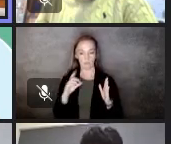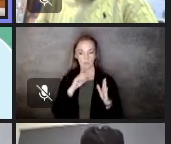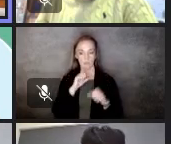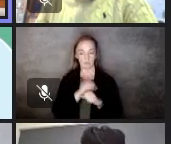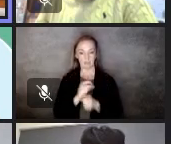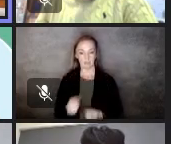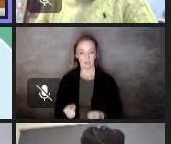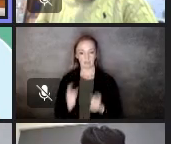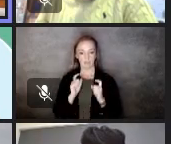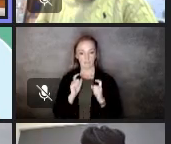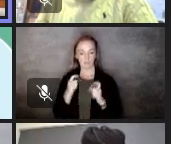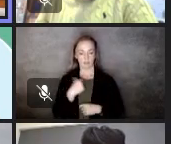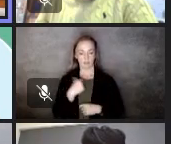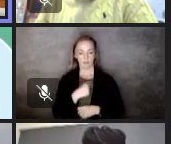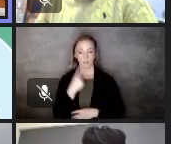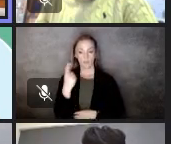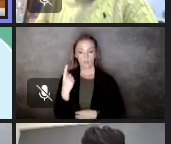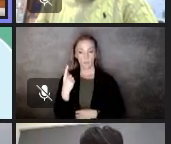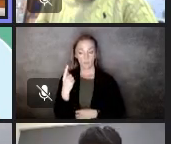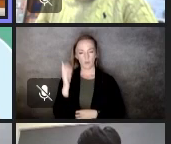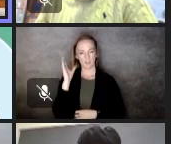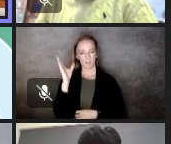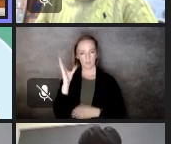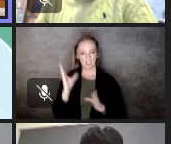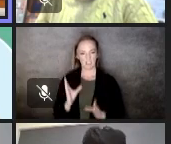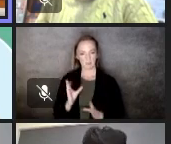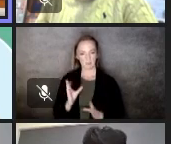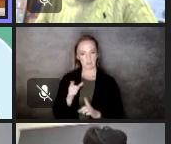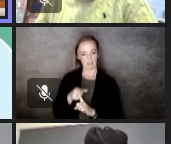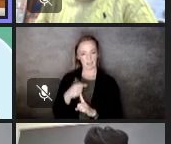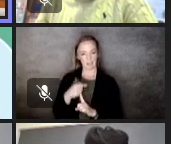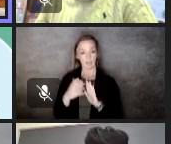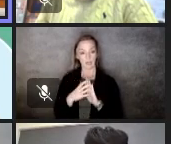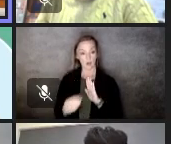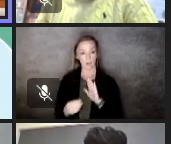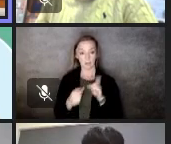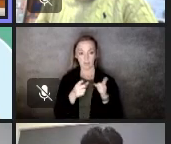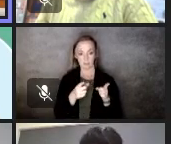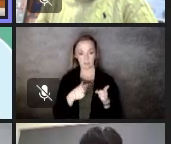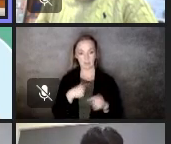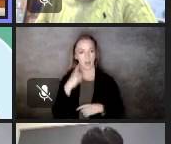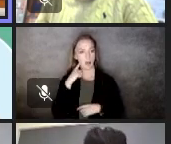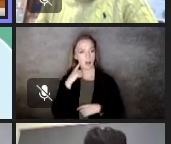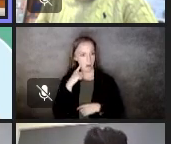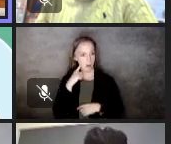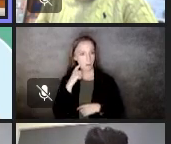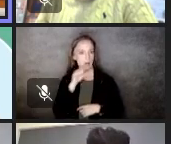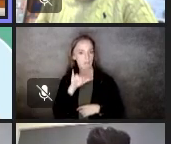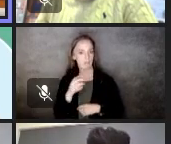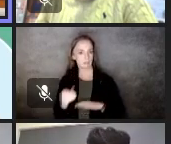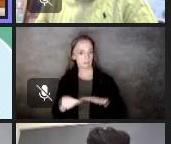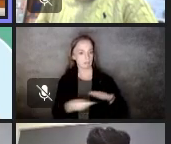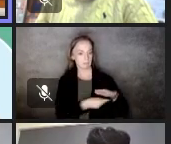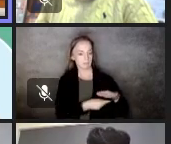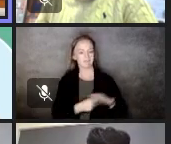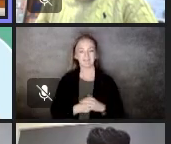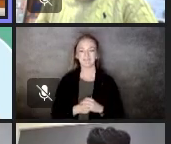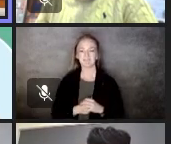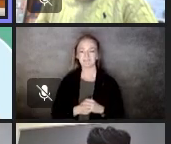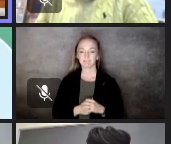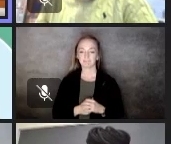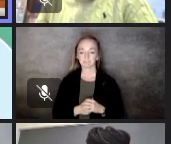One of the presenters had a copy of this, and I thought, oh, I love that so much.